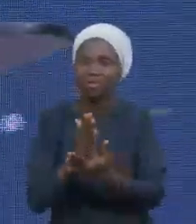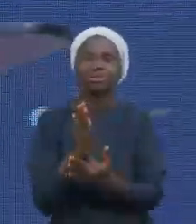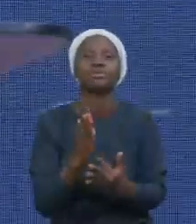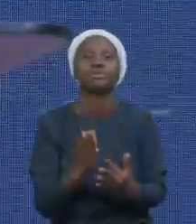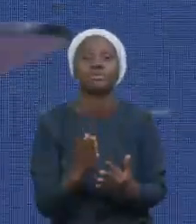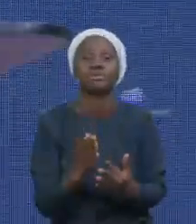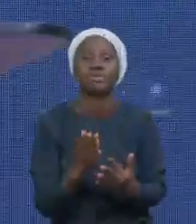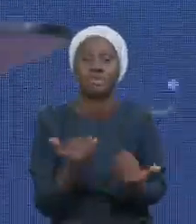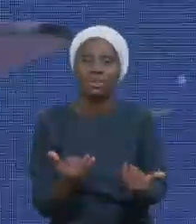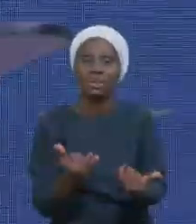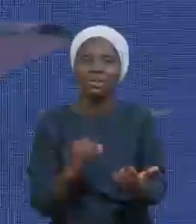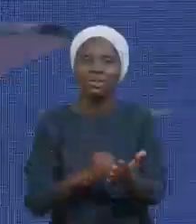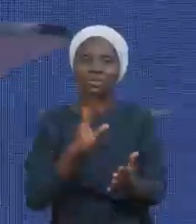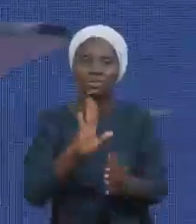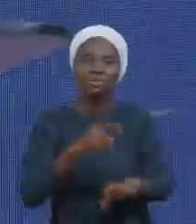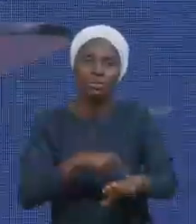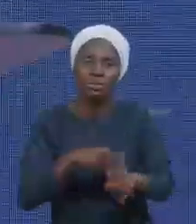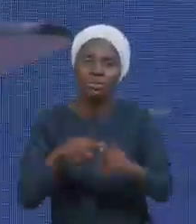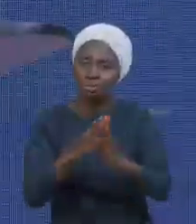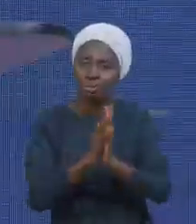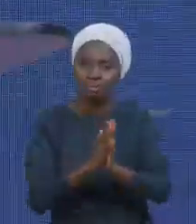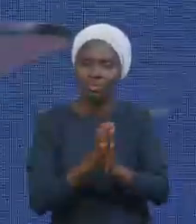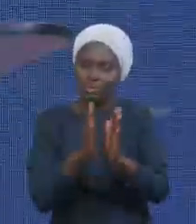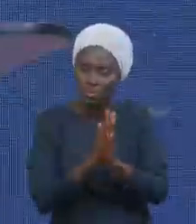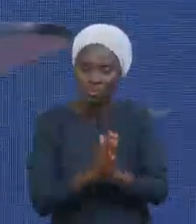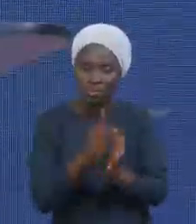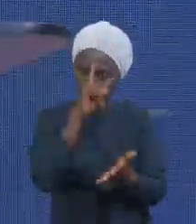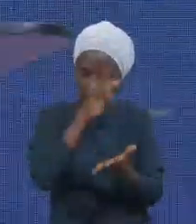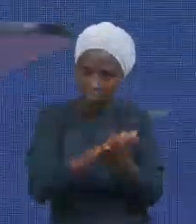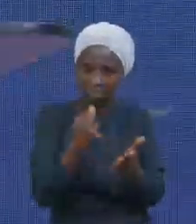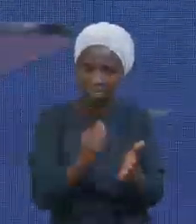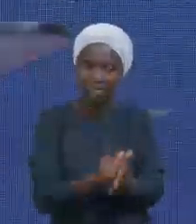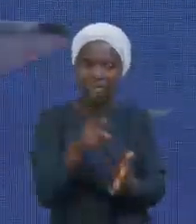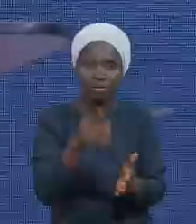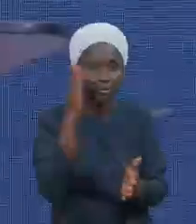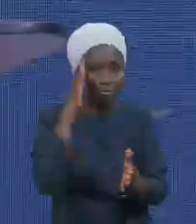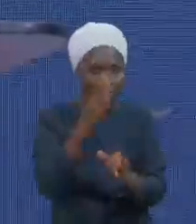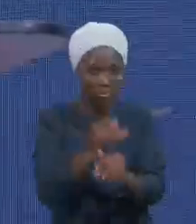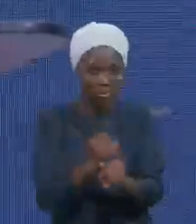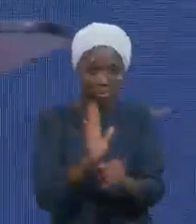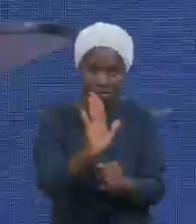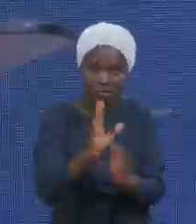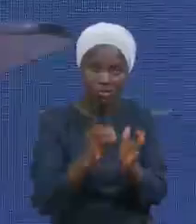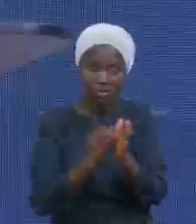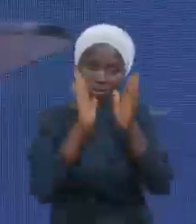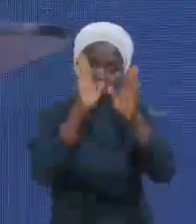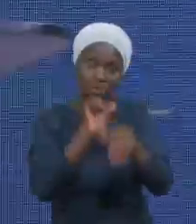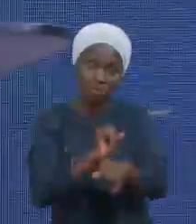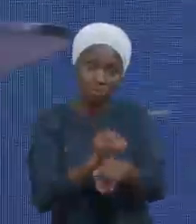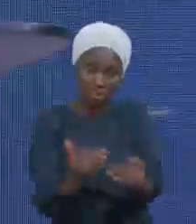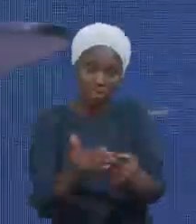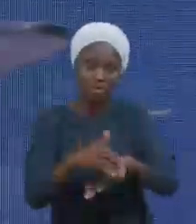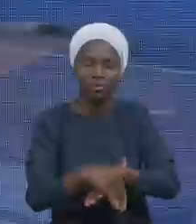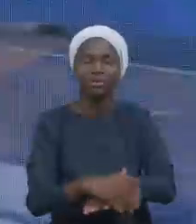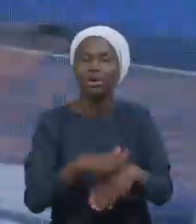Pray and say, Lord, I will receive my miracle tonight. All over the globe. Are you in African